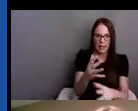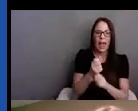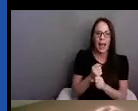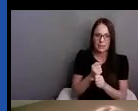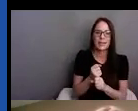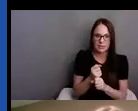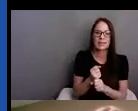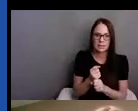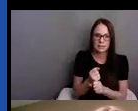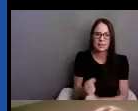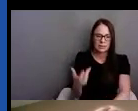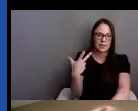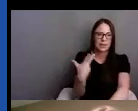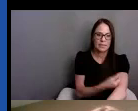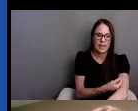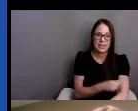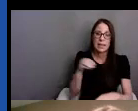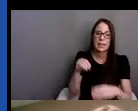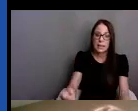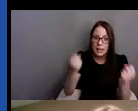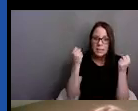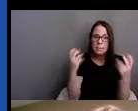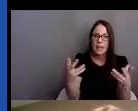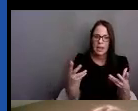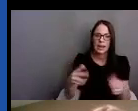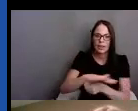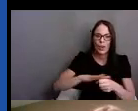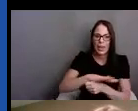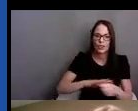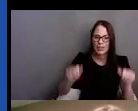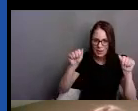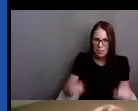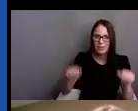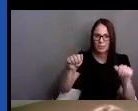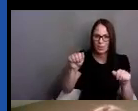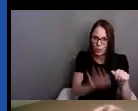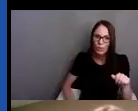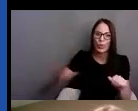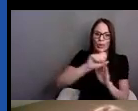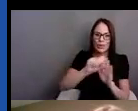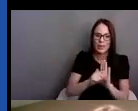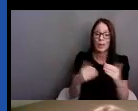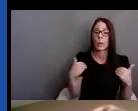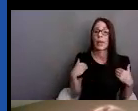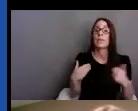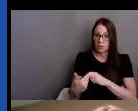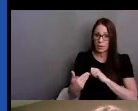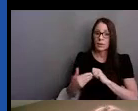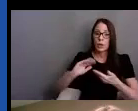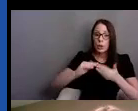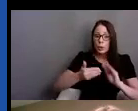the vaccine in as many locations as possible throughout the state. So we have our community vaccine